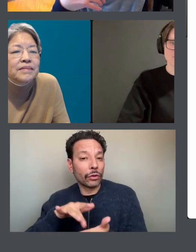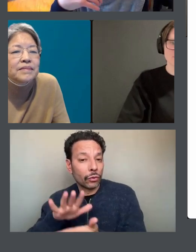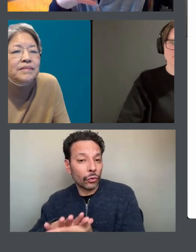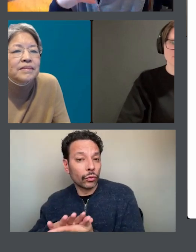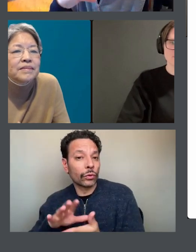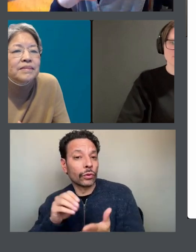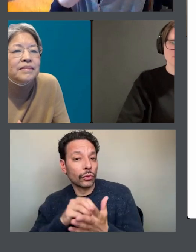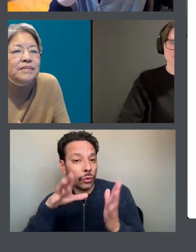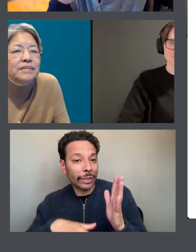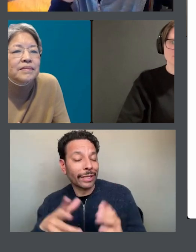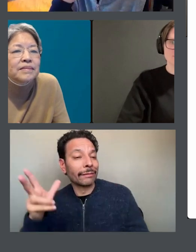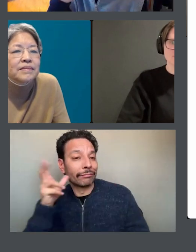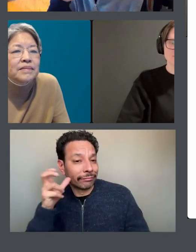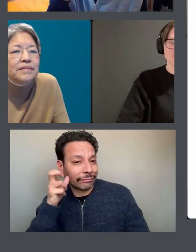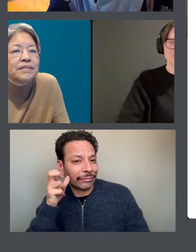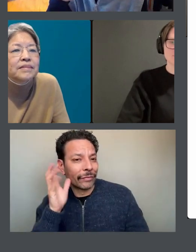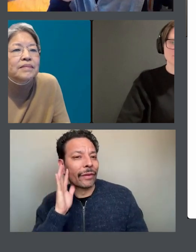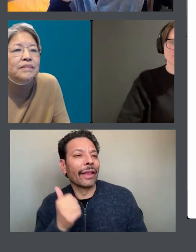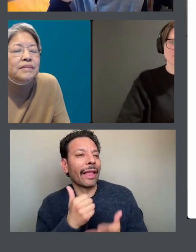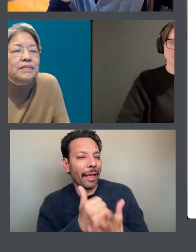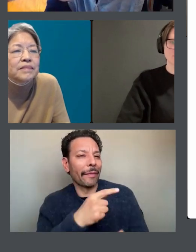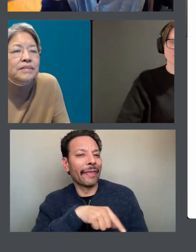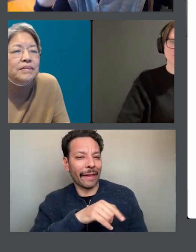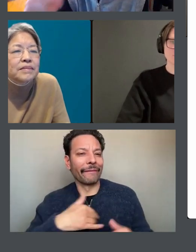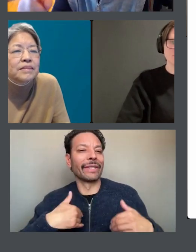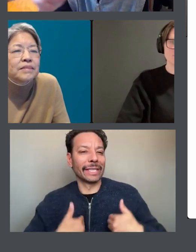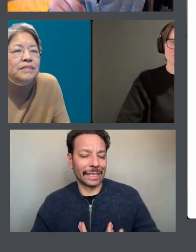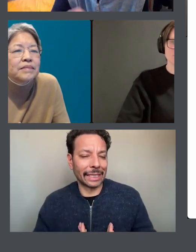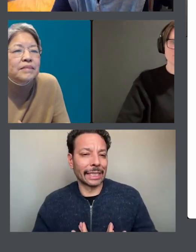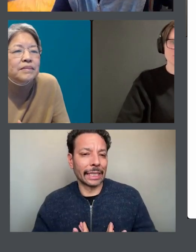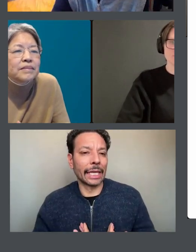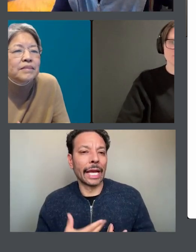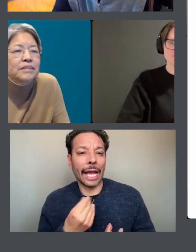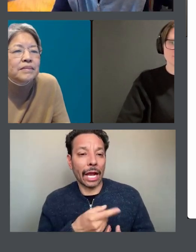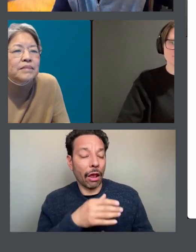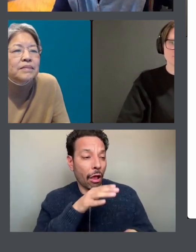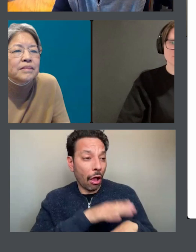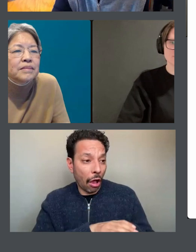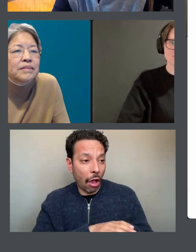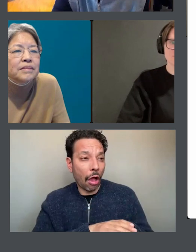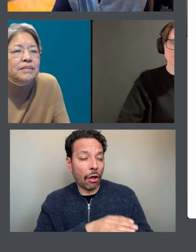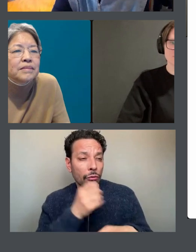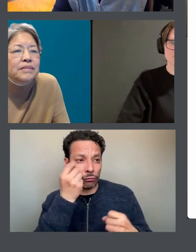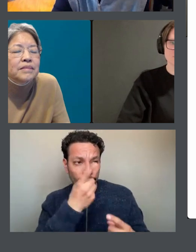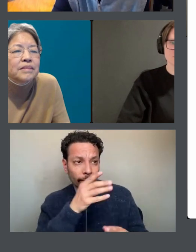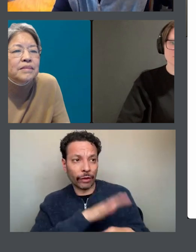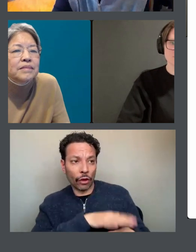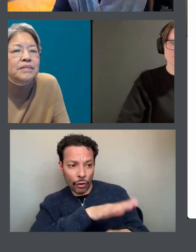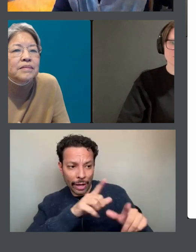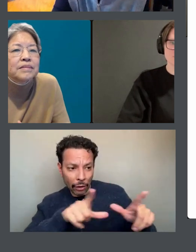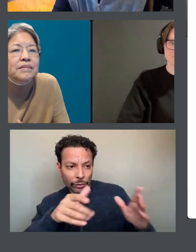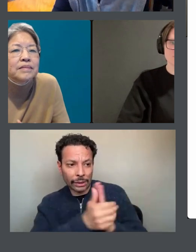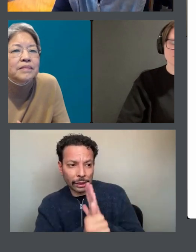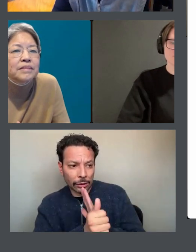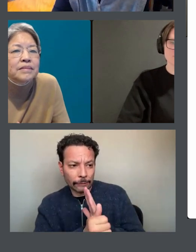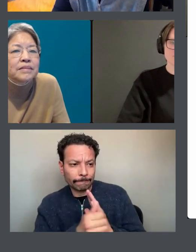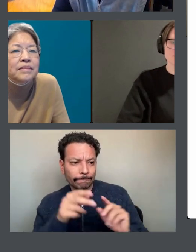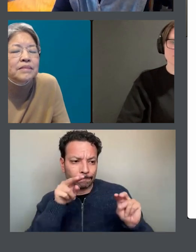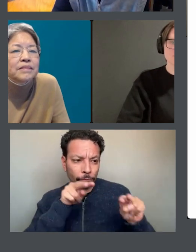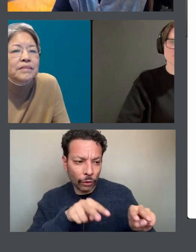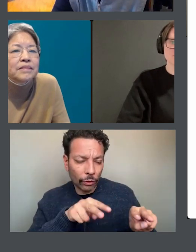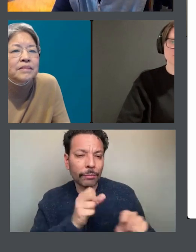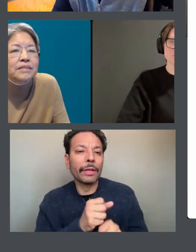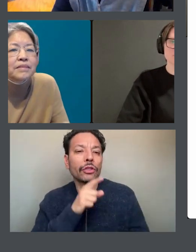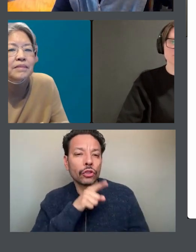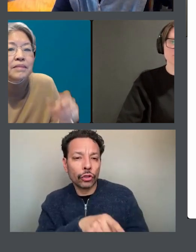listening, then it's going to help with that fatigue. And being on top of their language skills. So I do